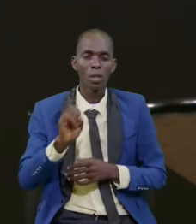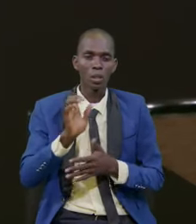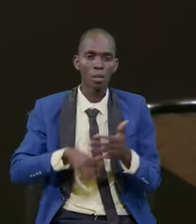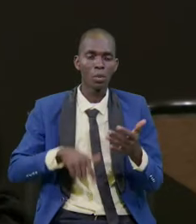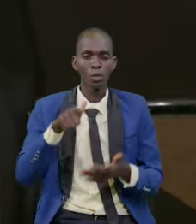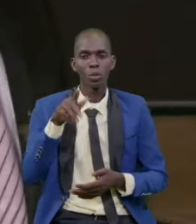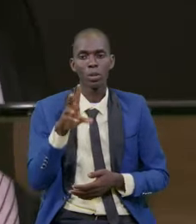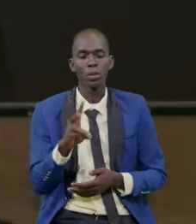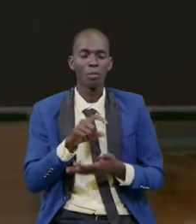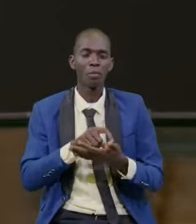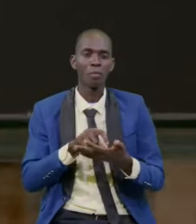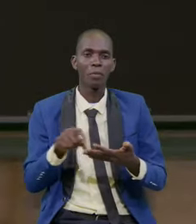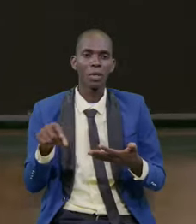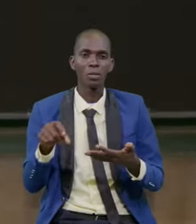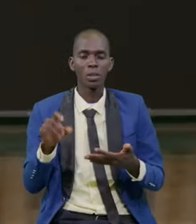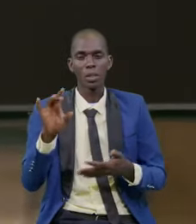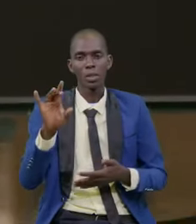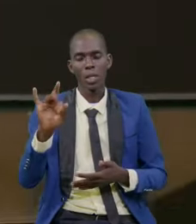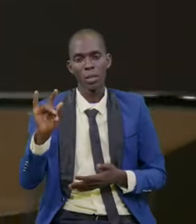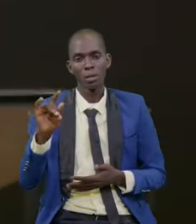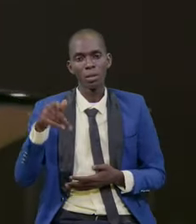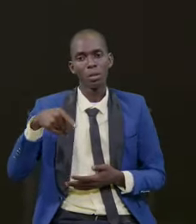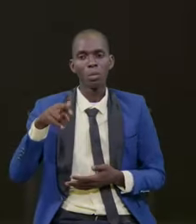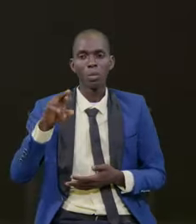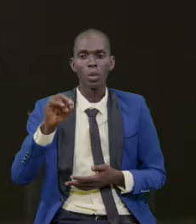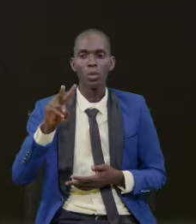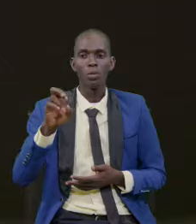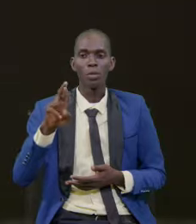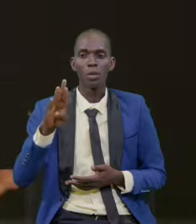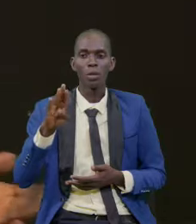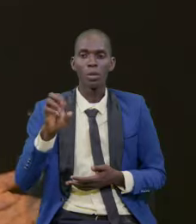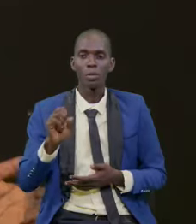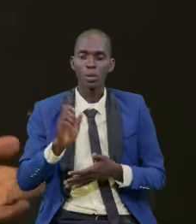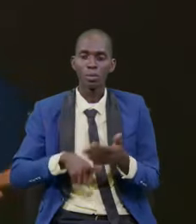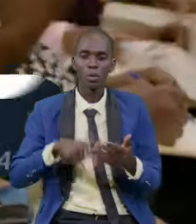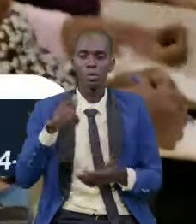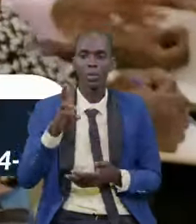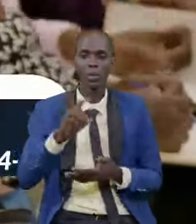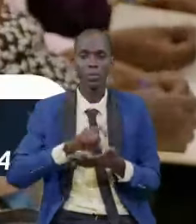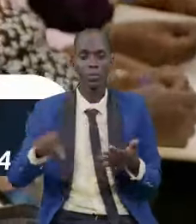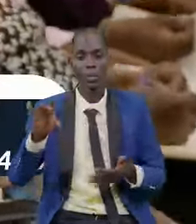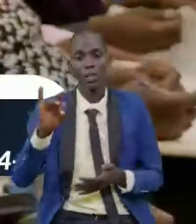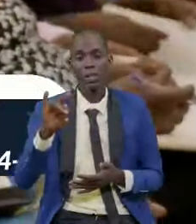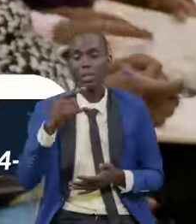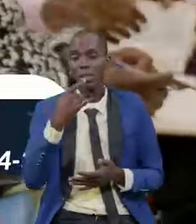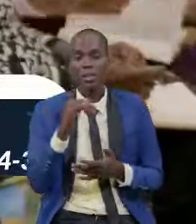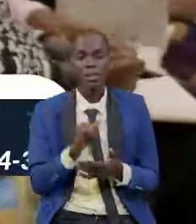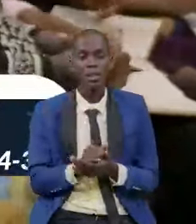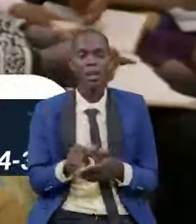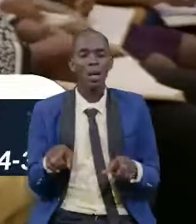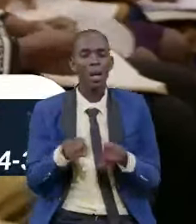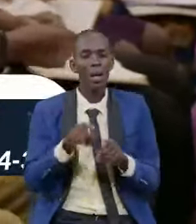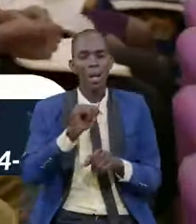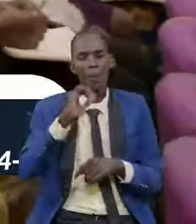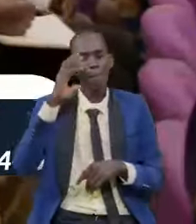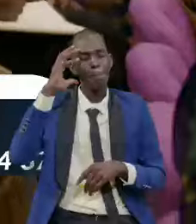26, and I'm reading from verse 18. Proverbs chapter 26, verse 18, as a mad